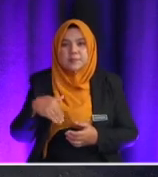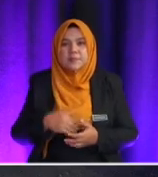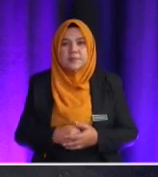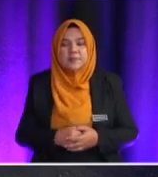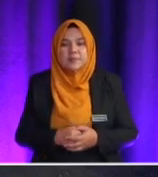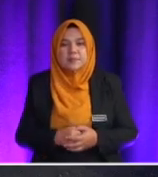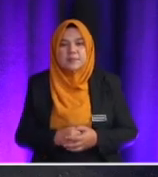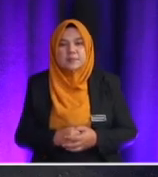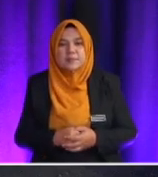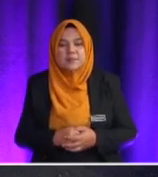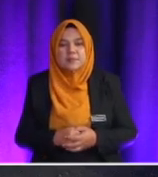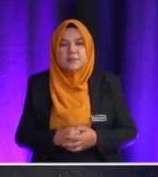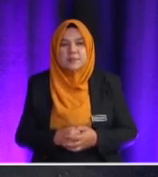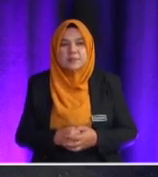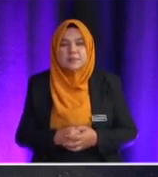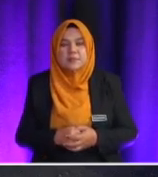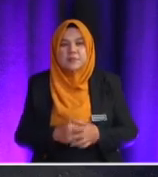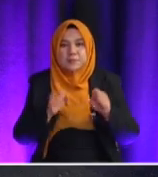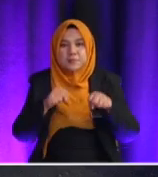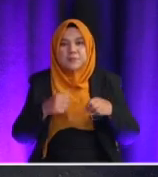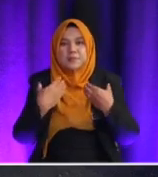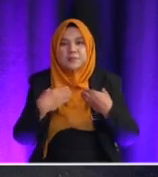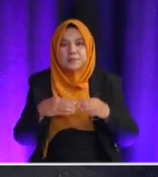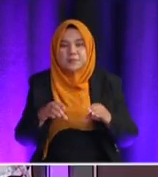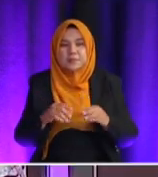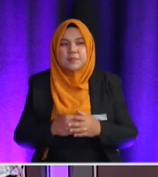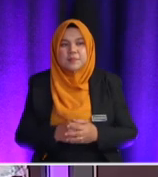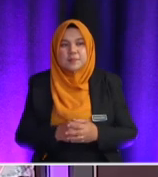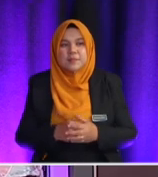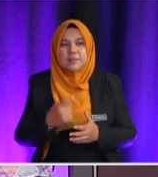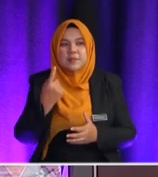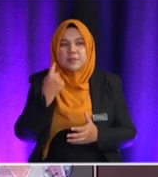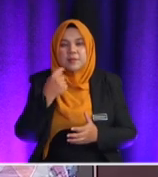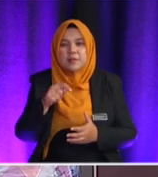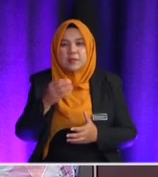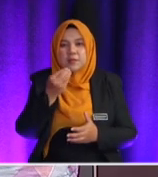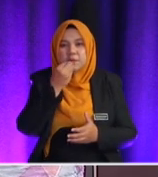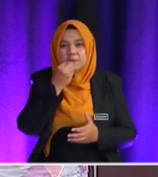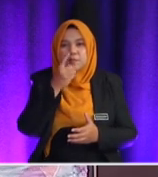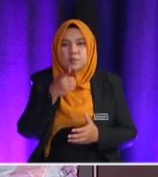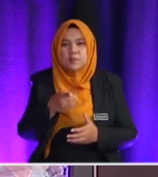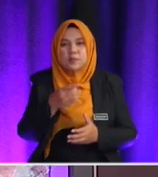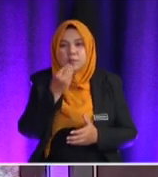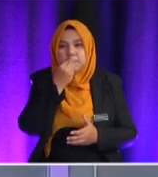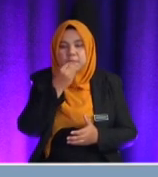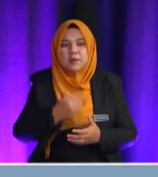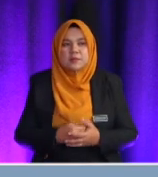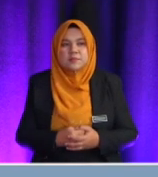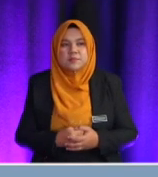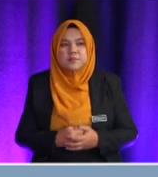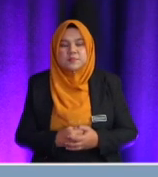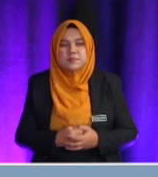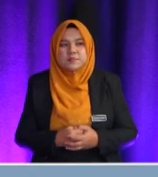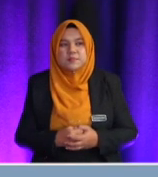Yeah. Would you like to try? Of course. Okay. All right. So the description is the food you eat. We have only